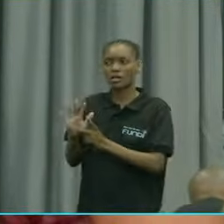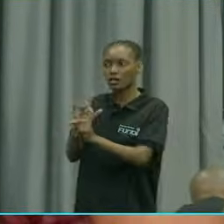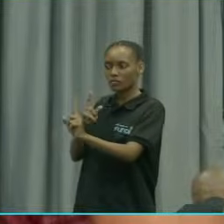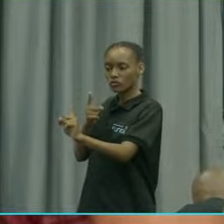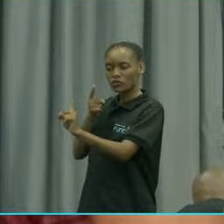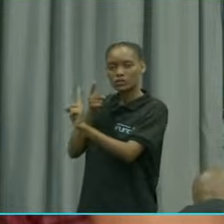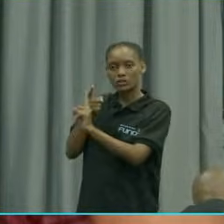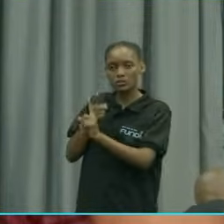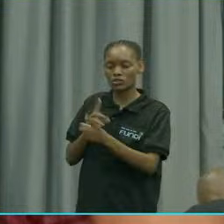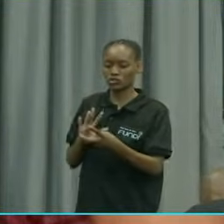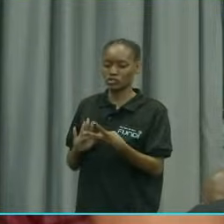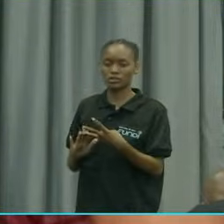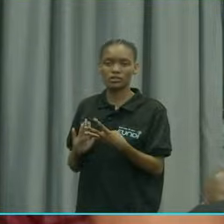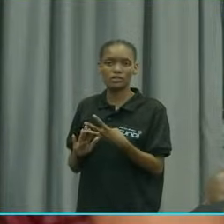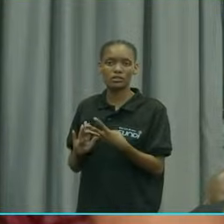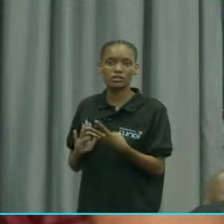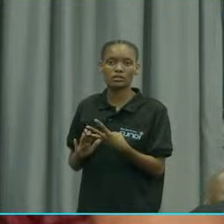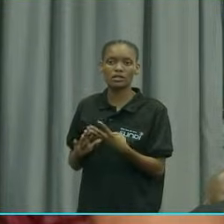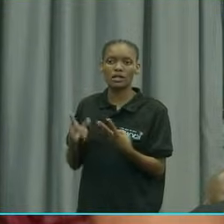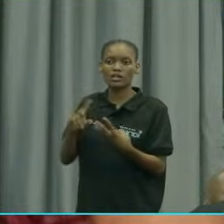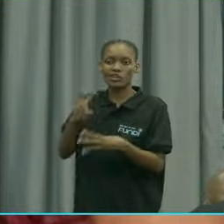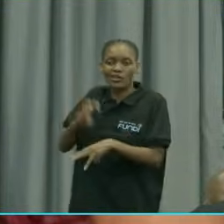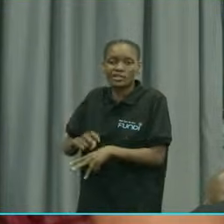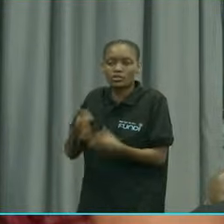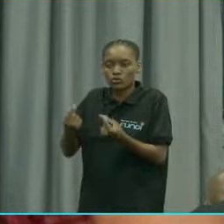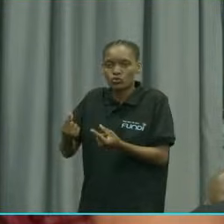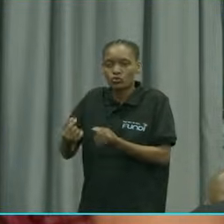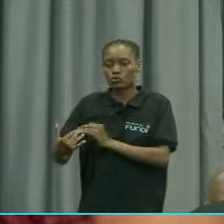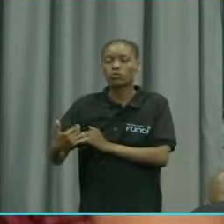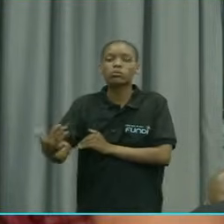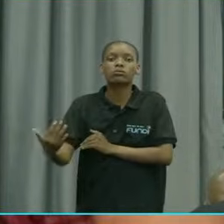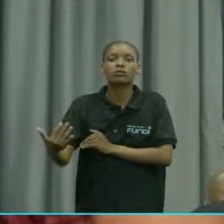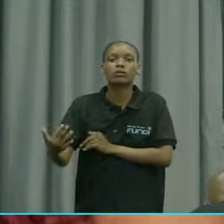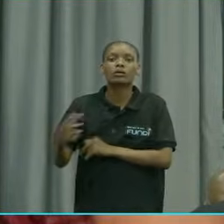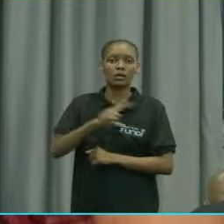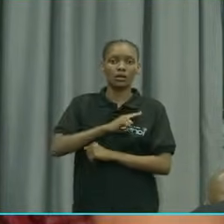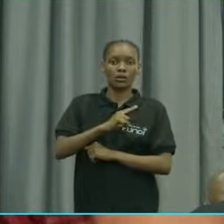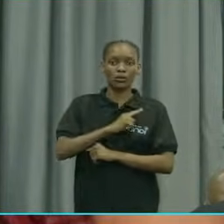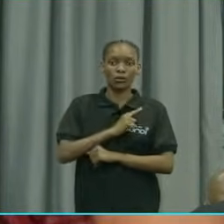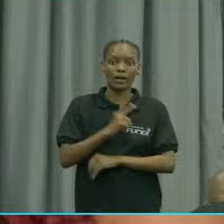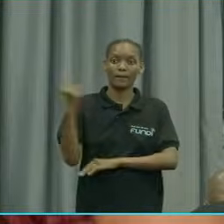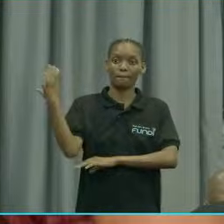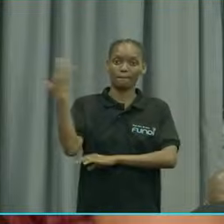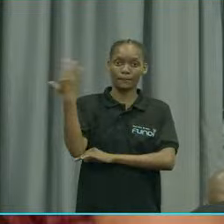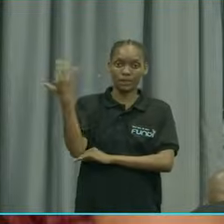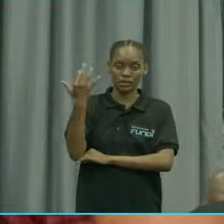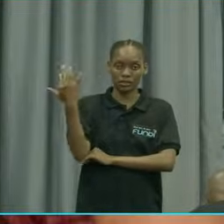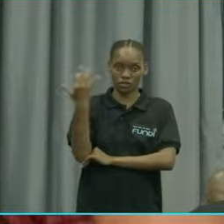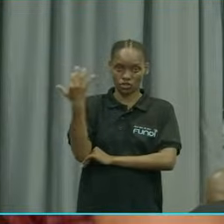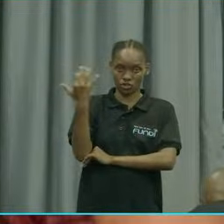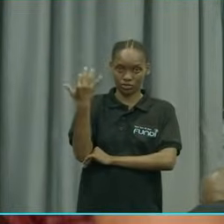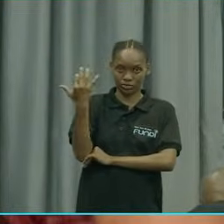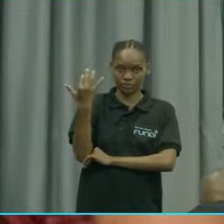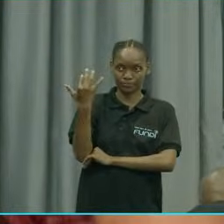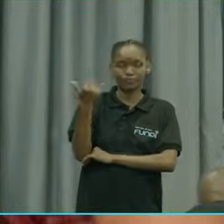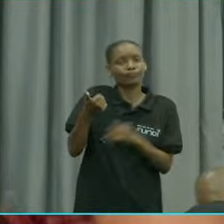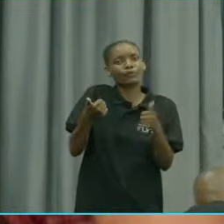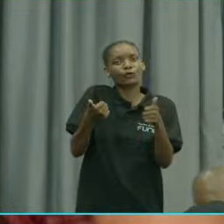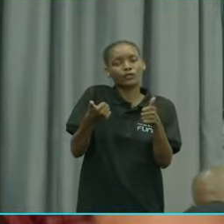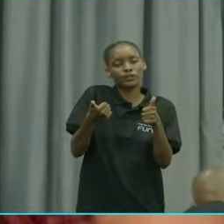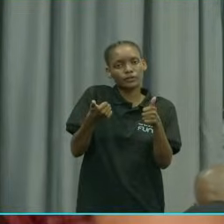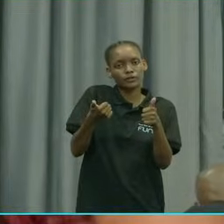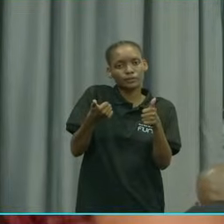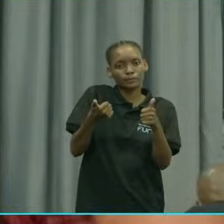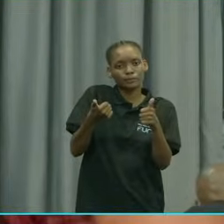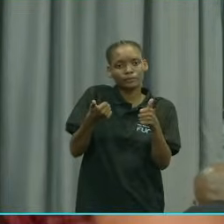in terms of what needs to be done. Because the presentation itself is quite good,